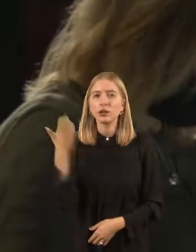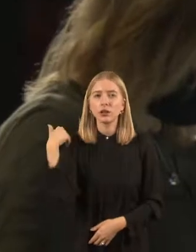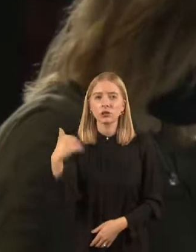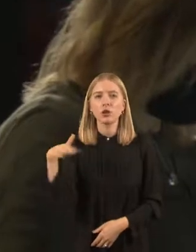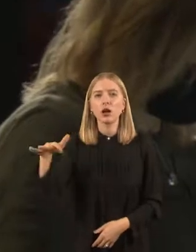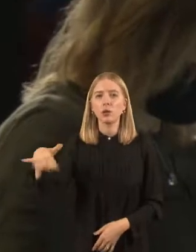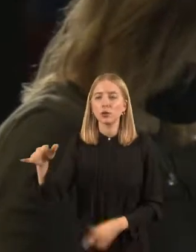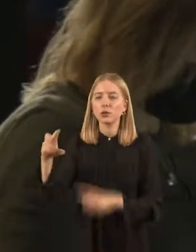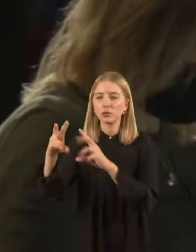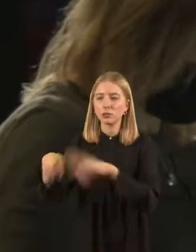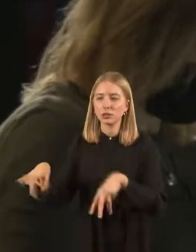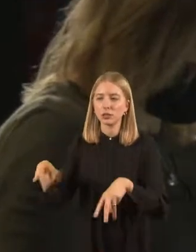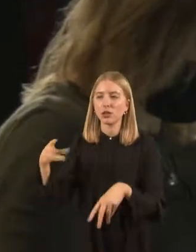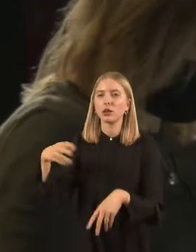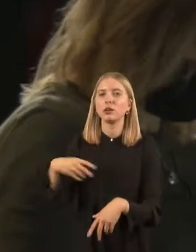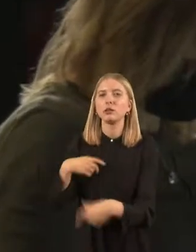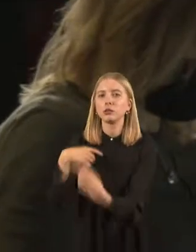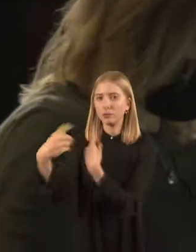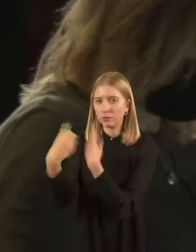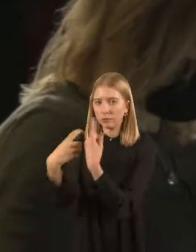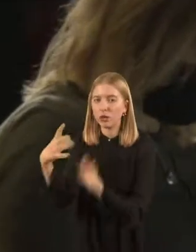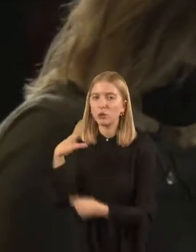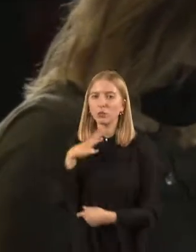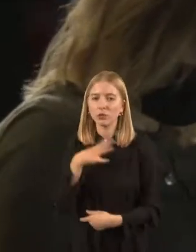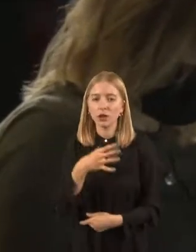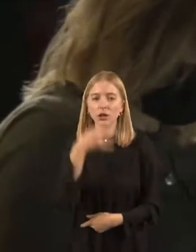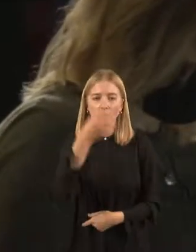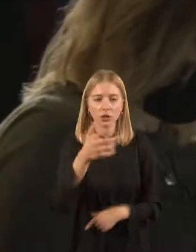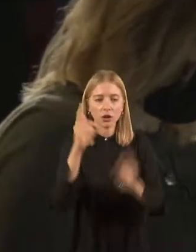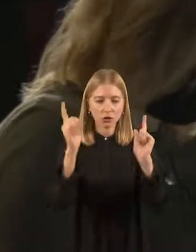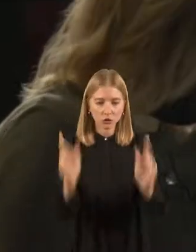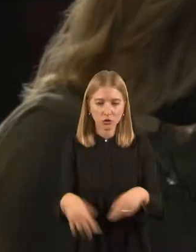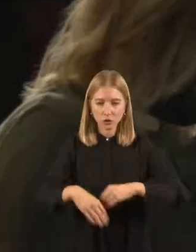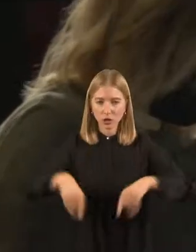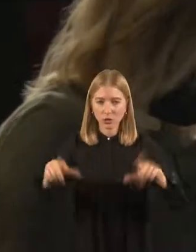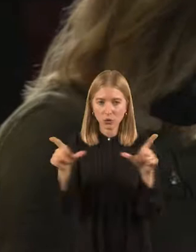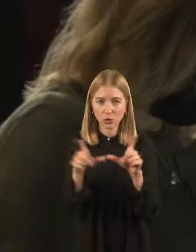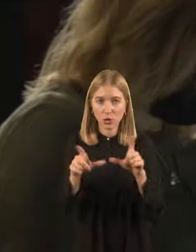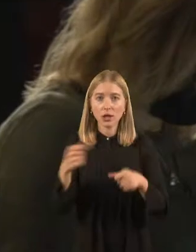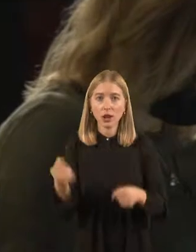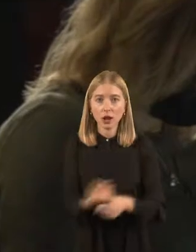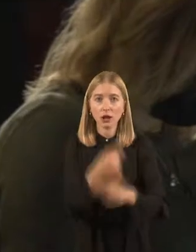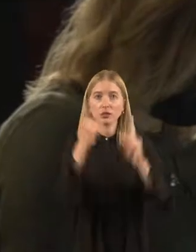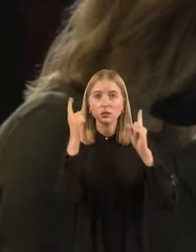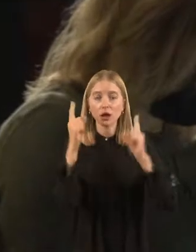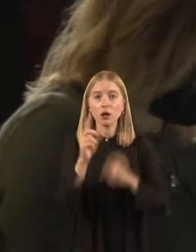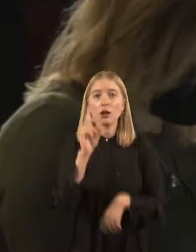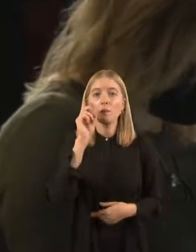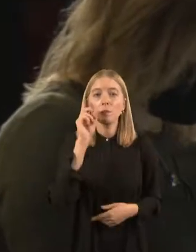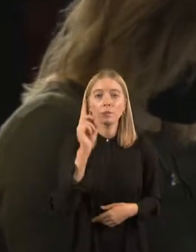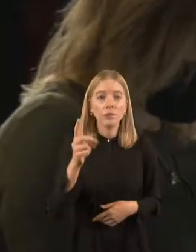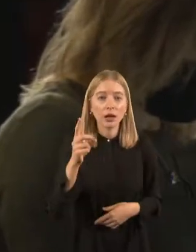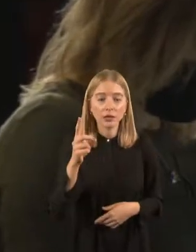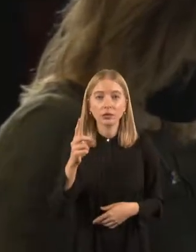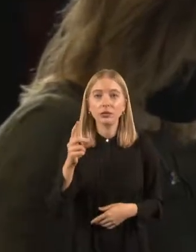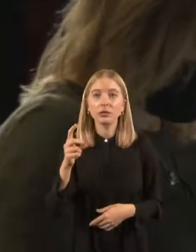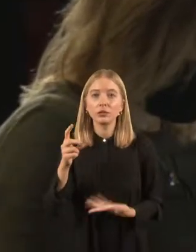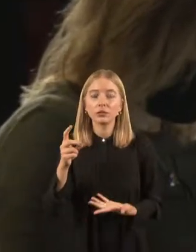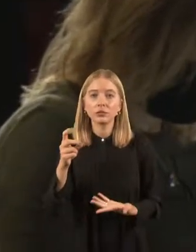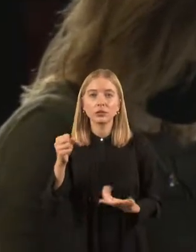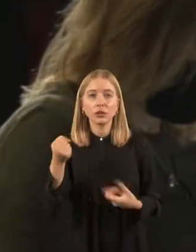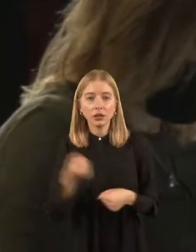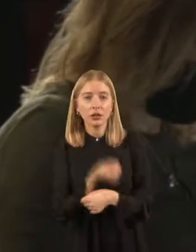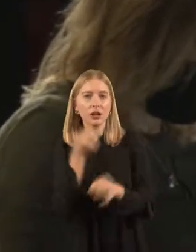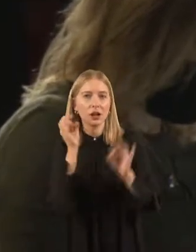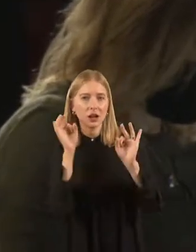said. Yes, we have discussed a lot with the Ministry of the Environment, and we said